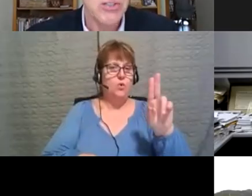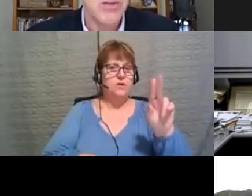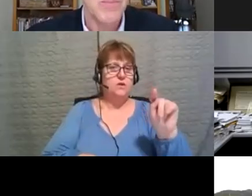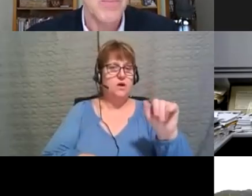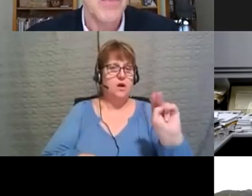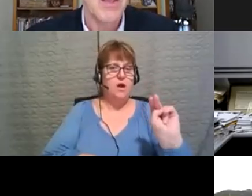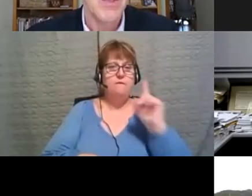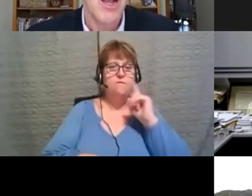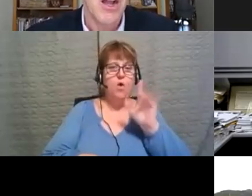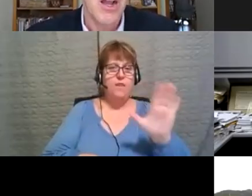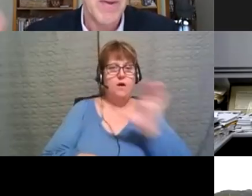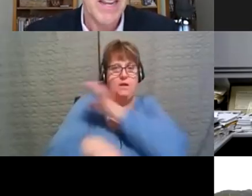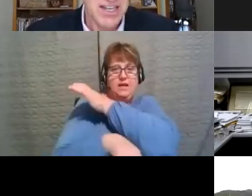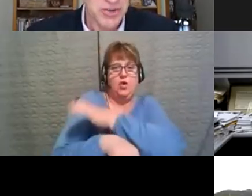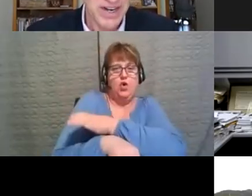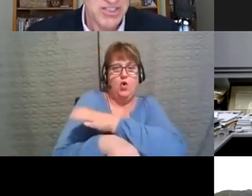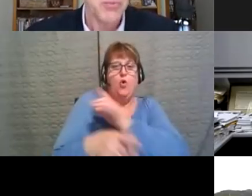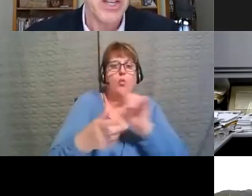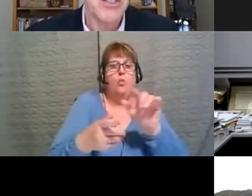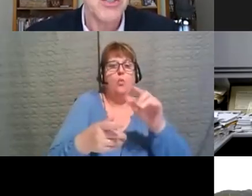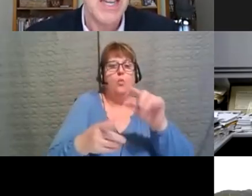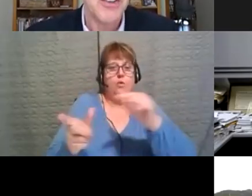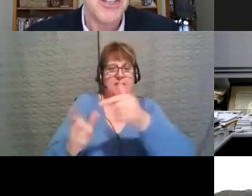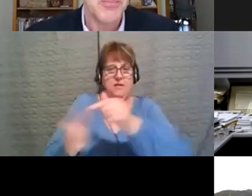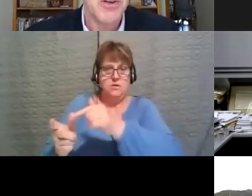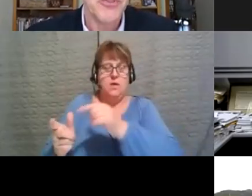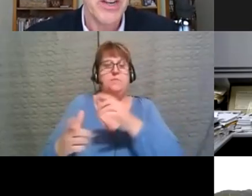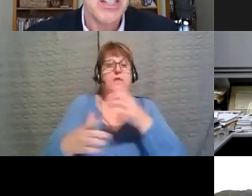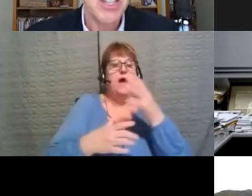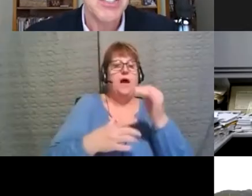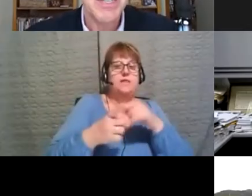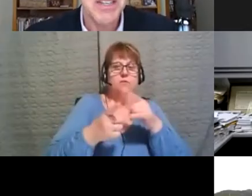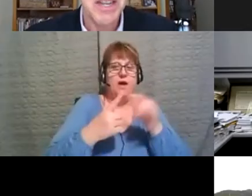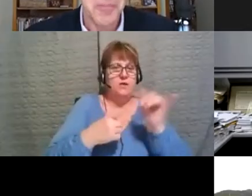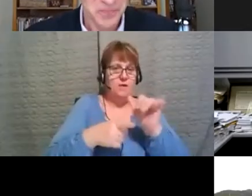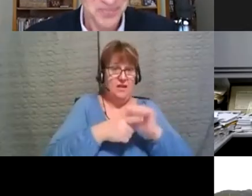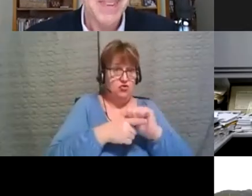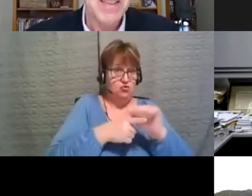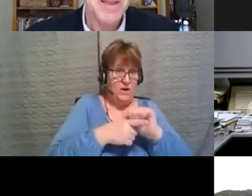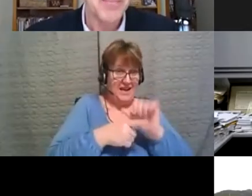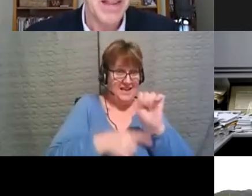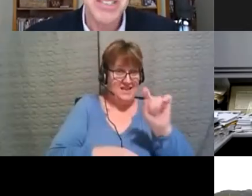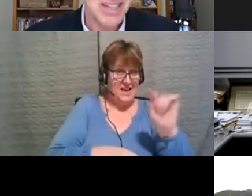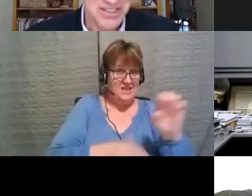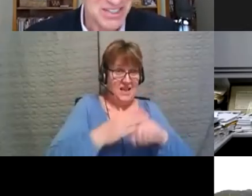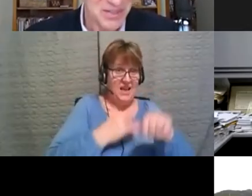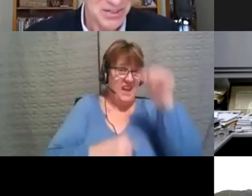rotations. By contrast, we also have a number of training sites in India. Now is not a good time to go to